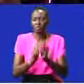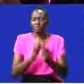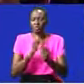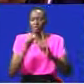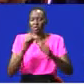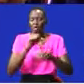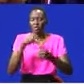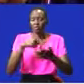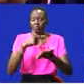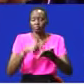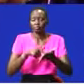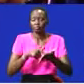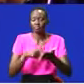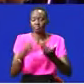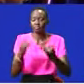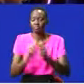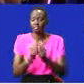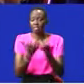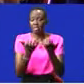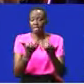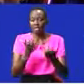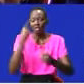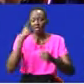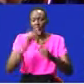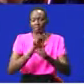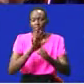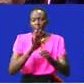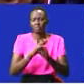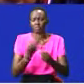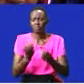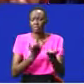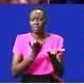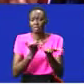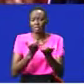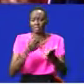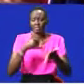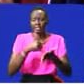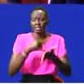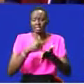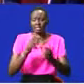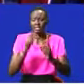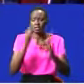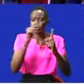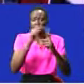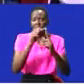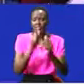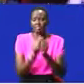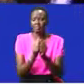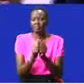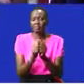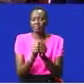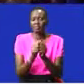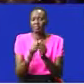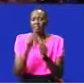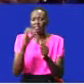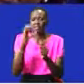here today. There is also need for a lot of integrated services towards achieving